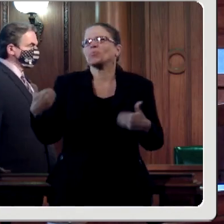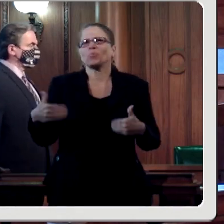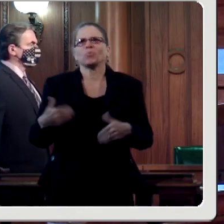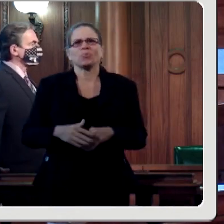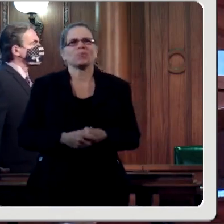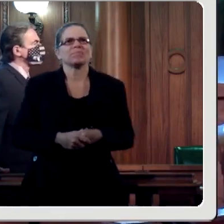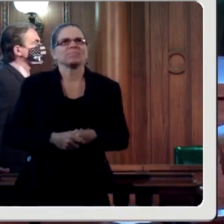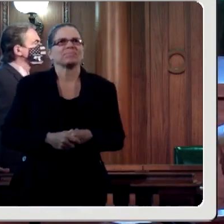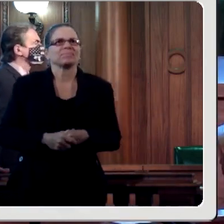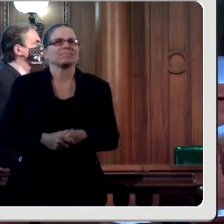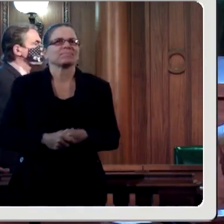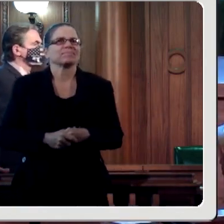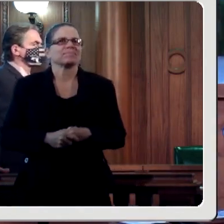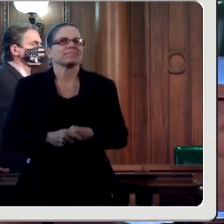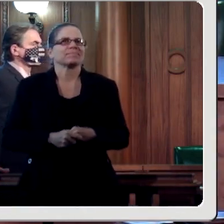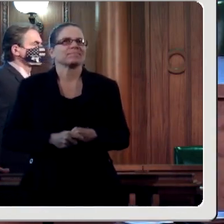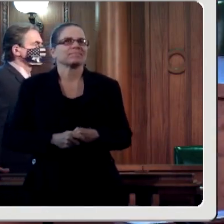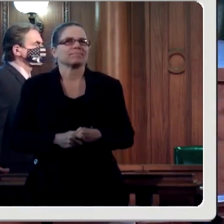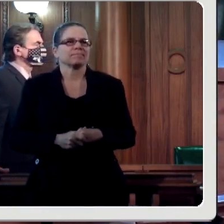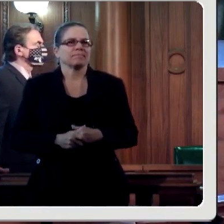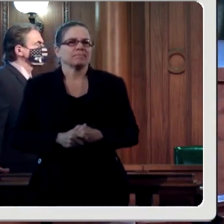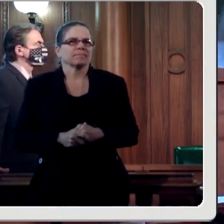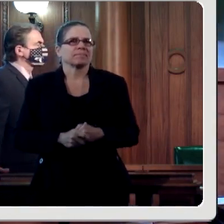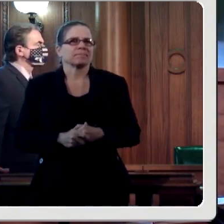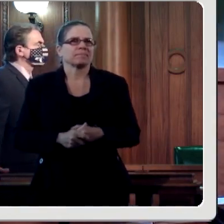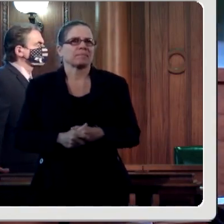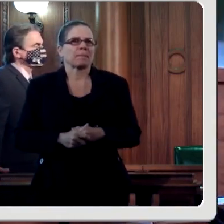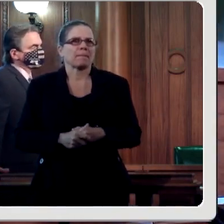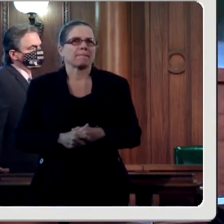of Massachusetts has